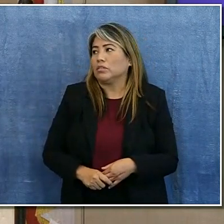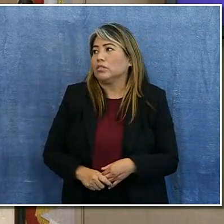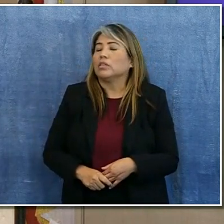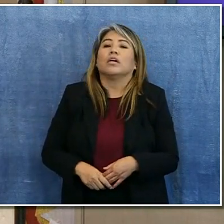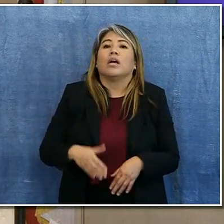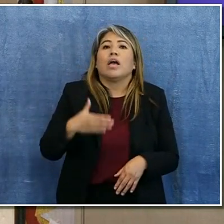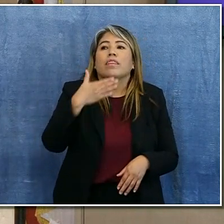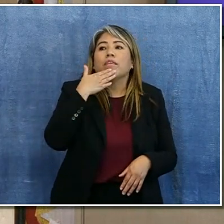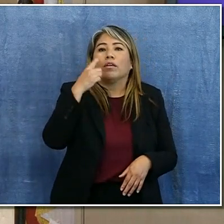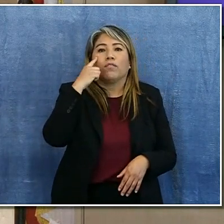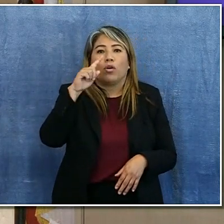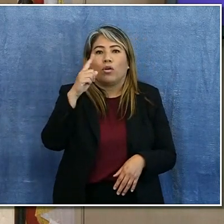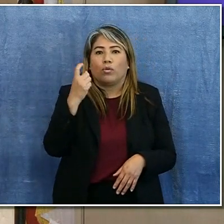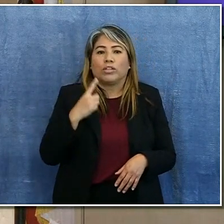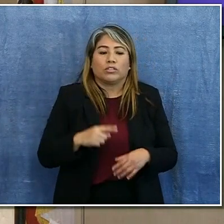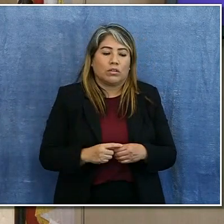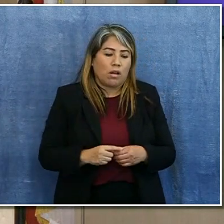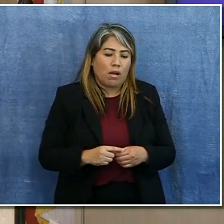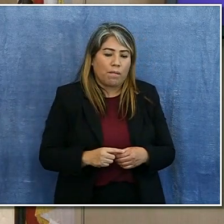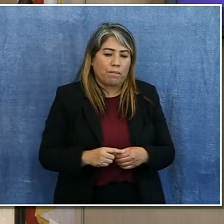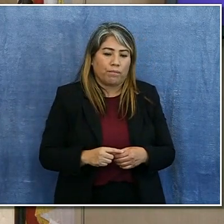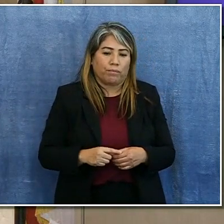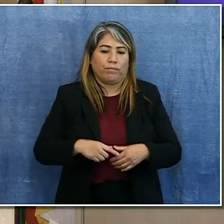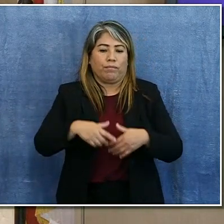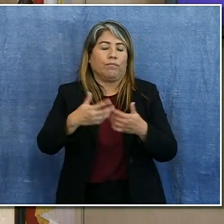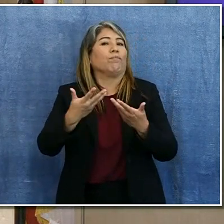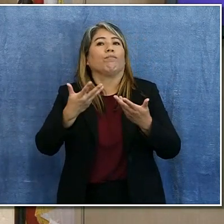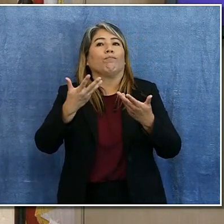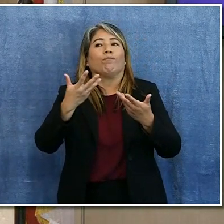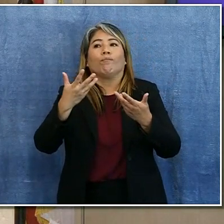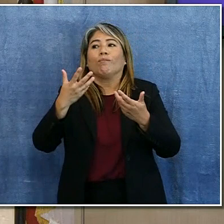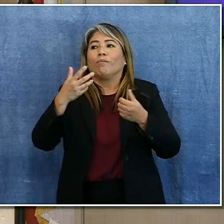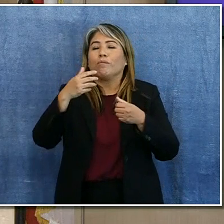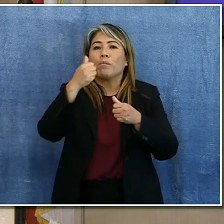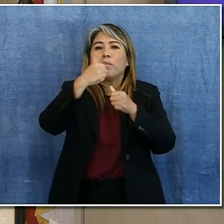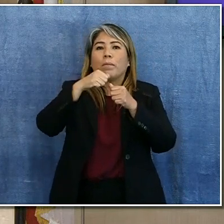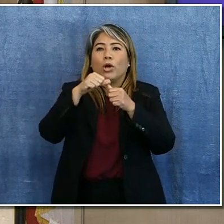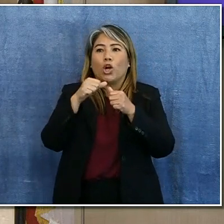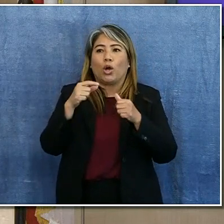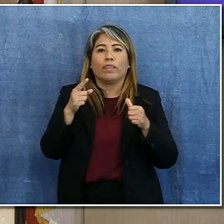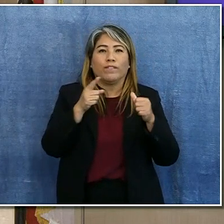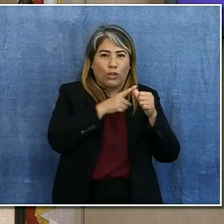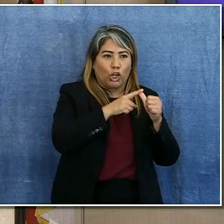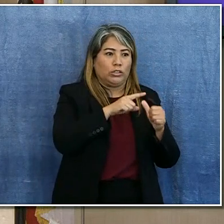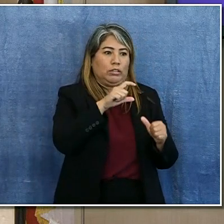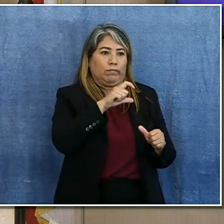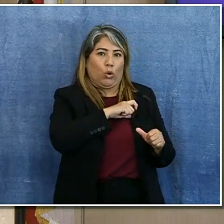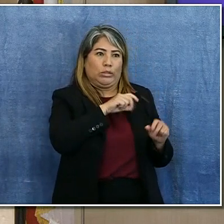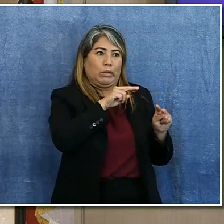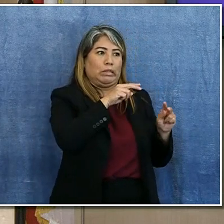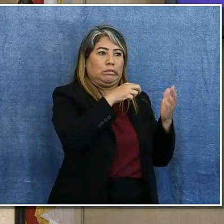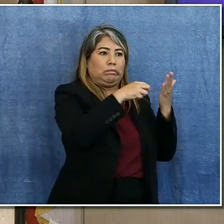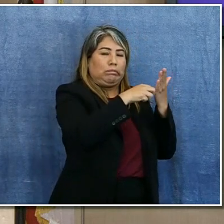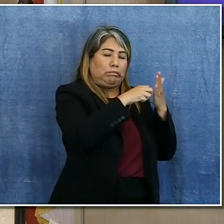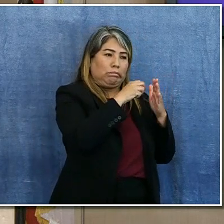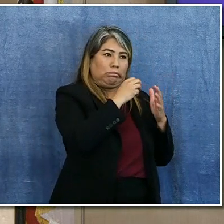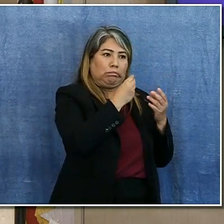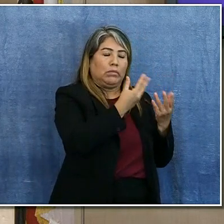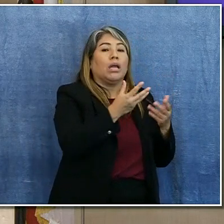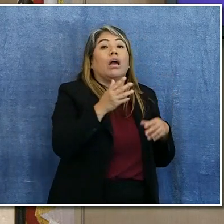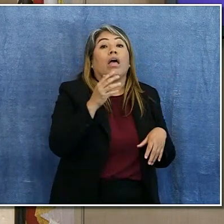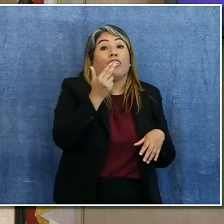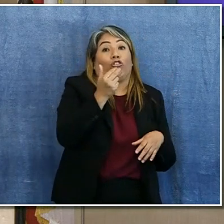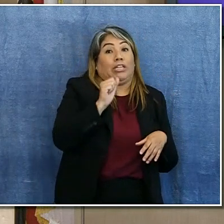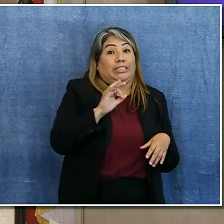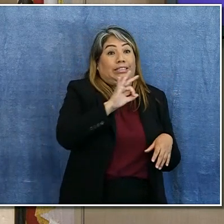Thank you. Thank you for the question. In the kind of first bucket of enforcement that was provided, that was 13 staff who will